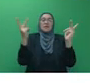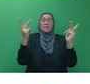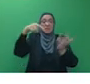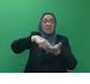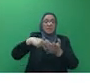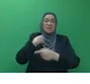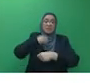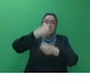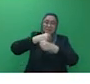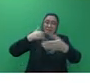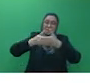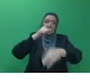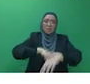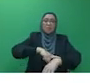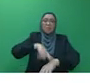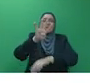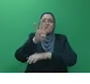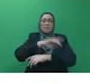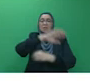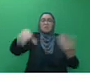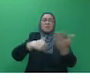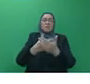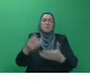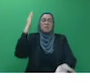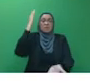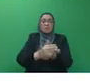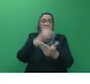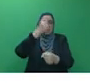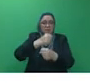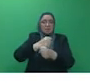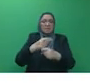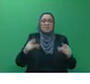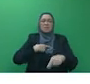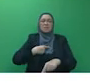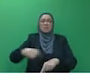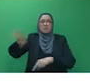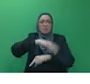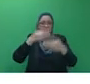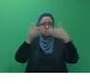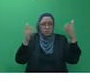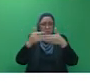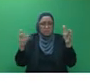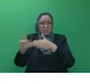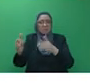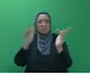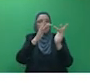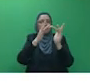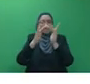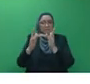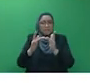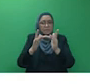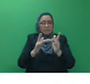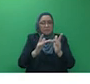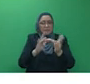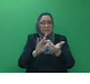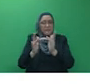working get online our ceo or will come you know just give some report or give some uh some motivational talk and